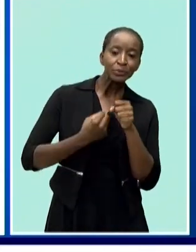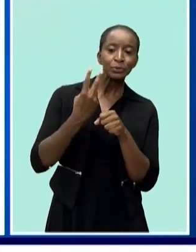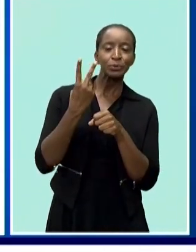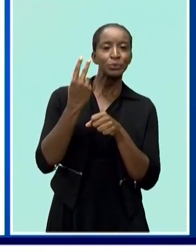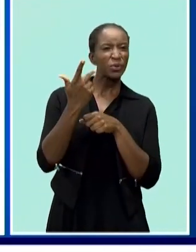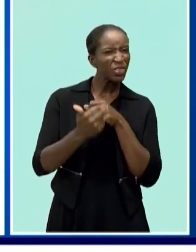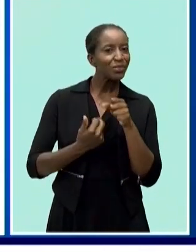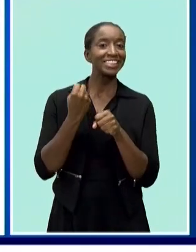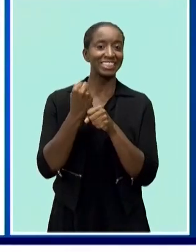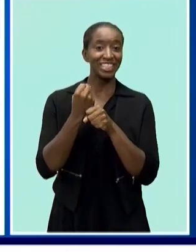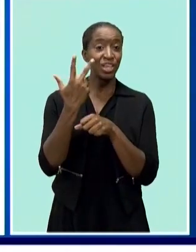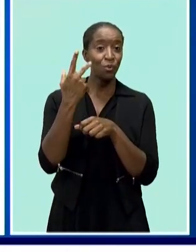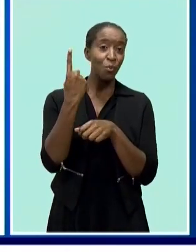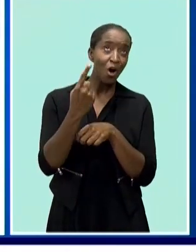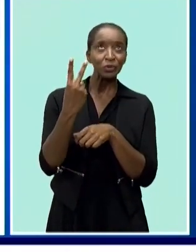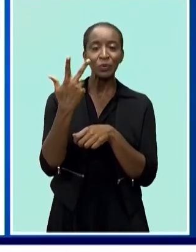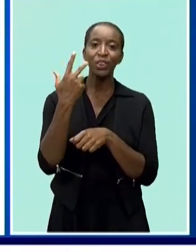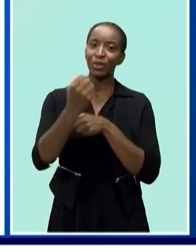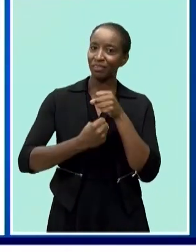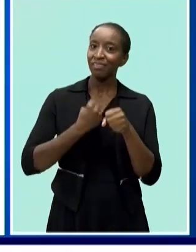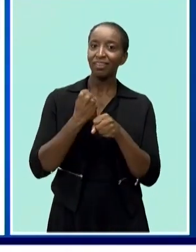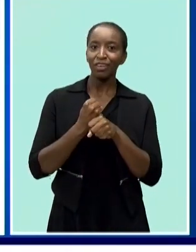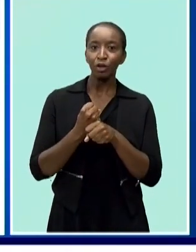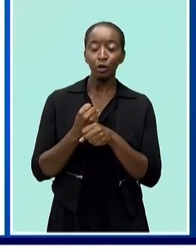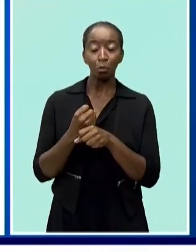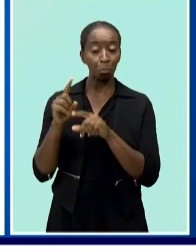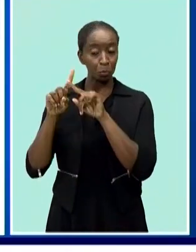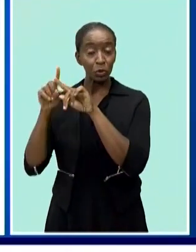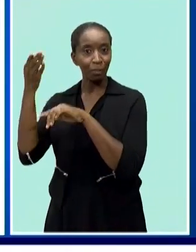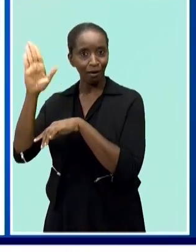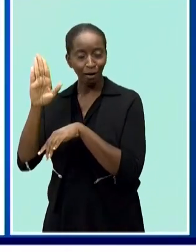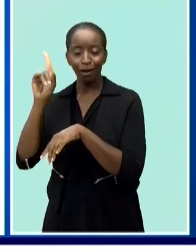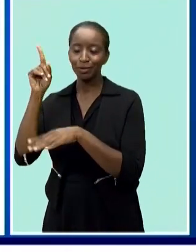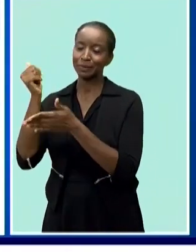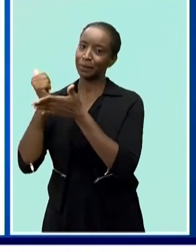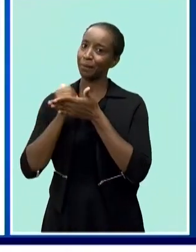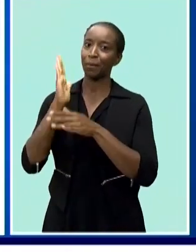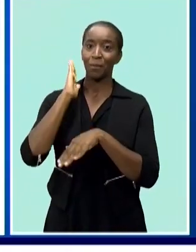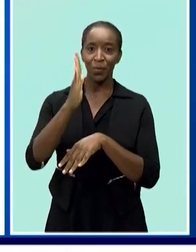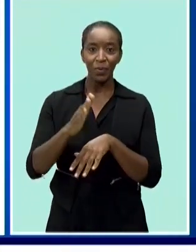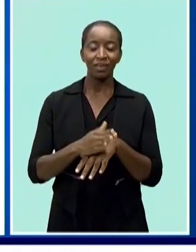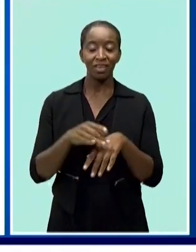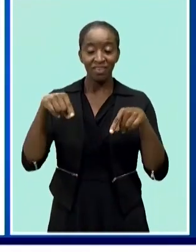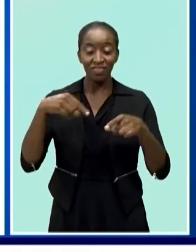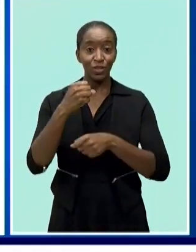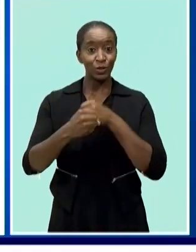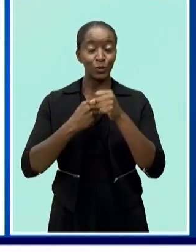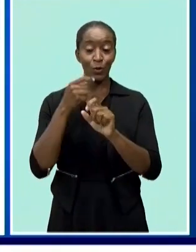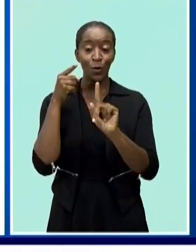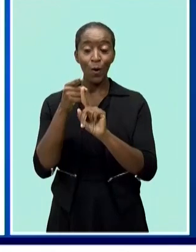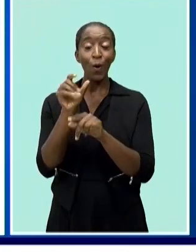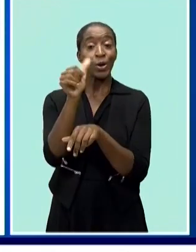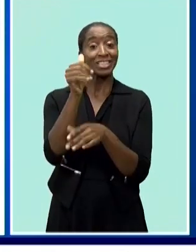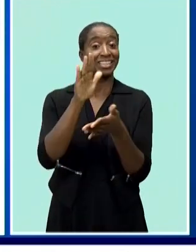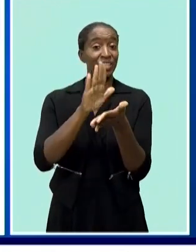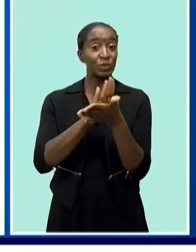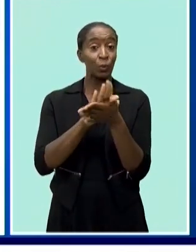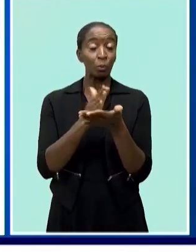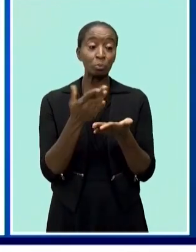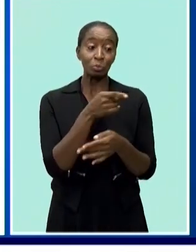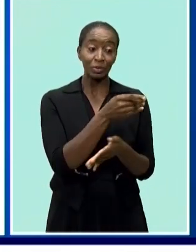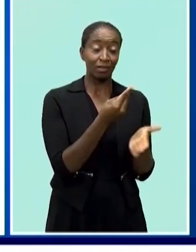extremely generous in giving funds to ensure it happens. Our target is 10 schools this year, but our treasurer here, Mr. Pandor, is telling us that we